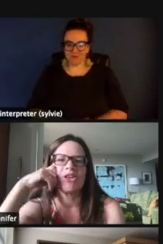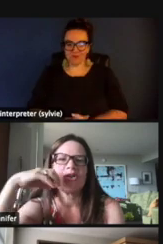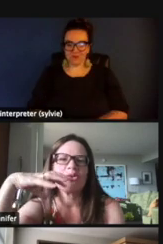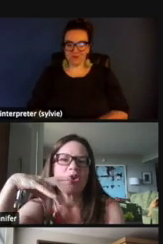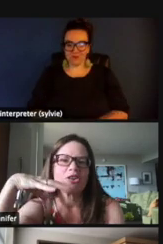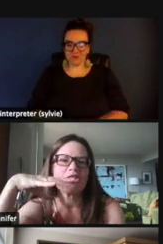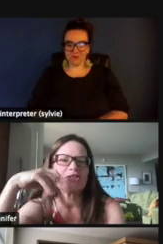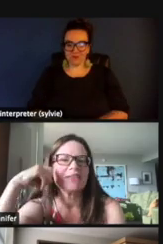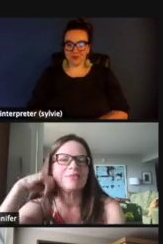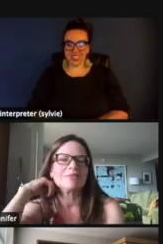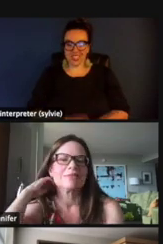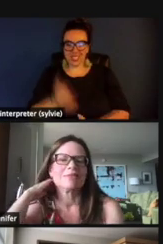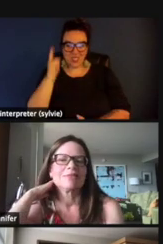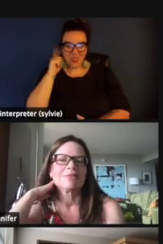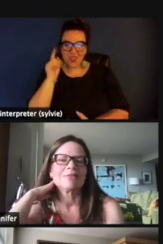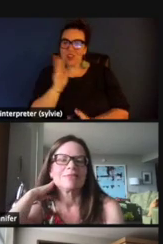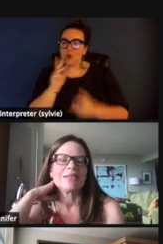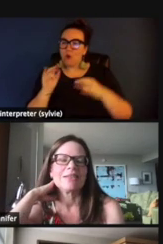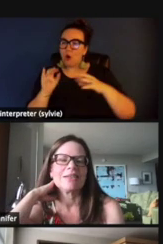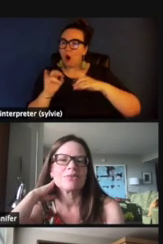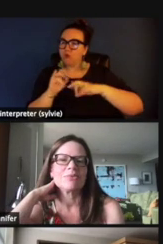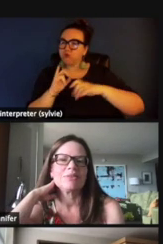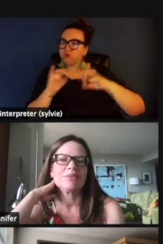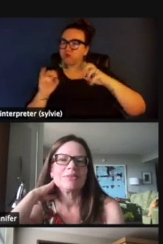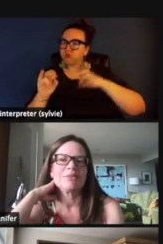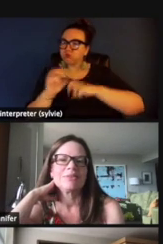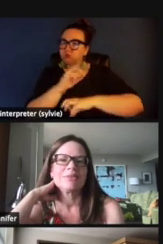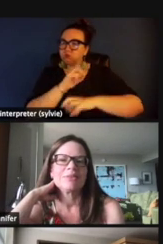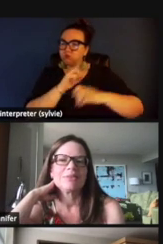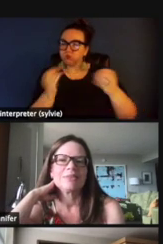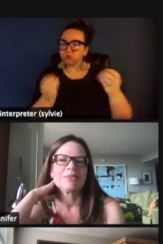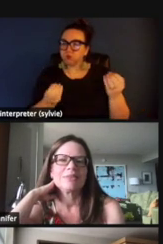So you can hear all the water going. Yeah.